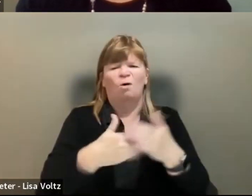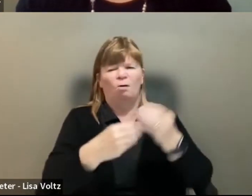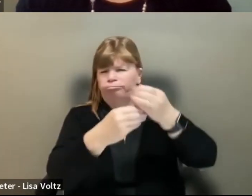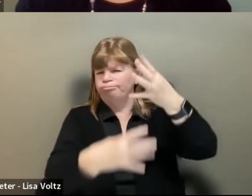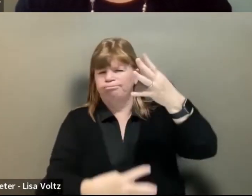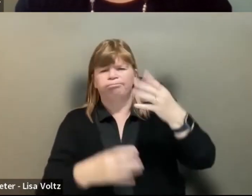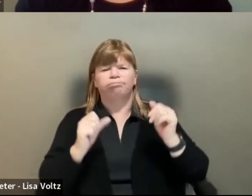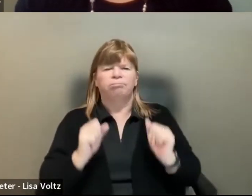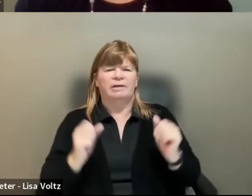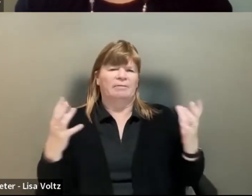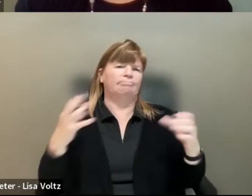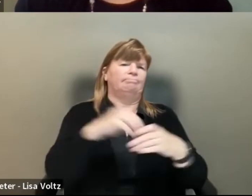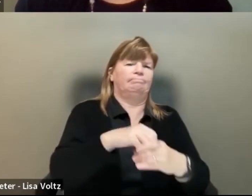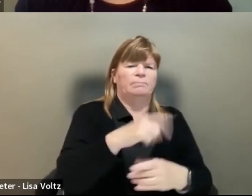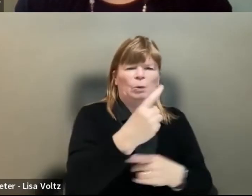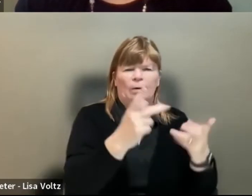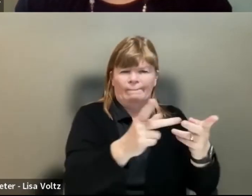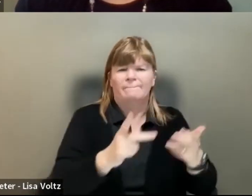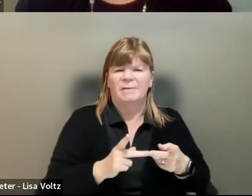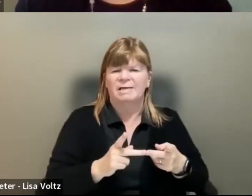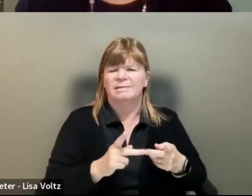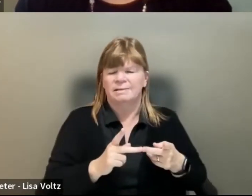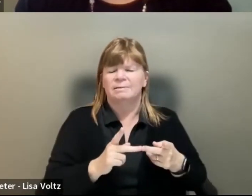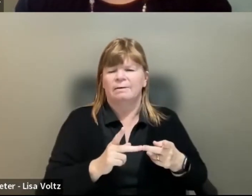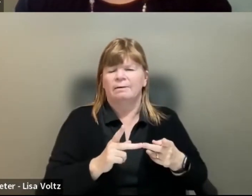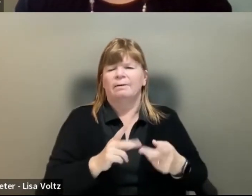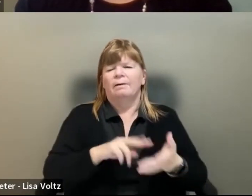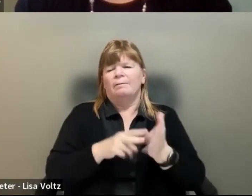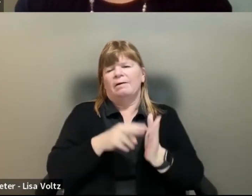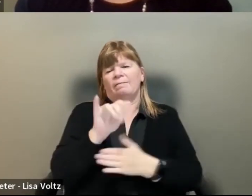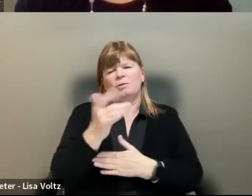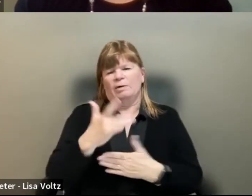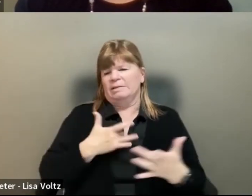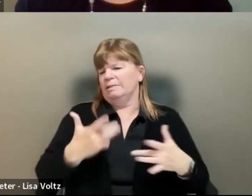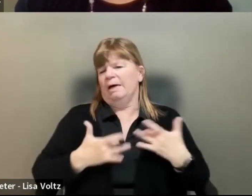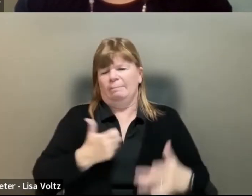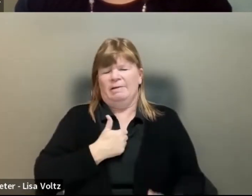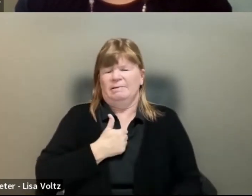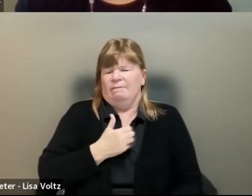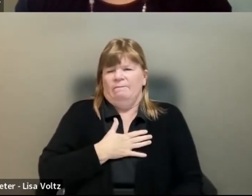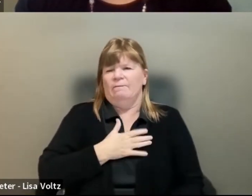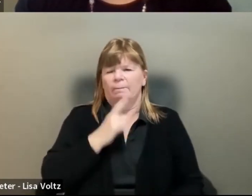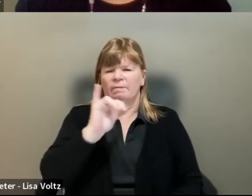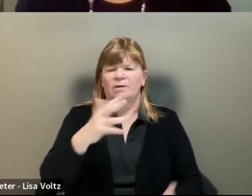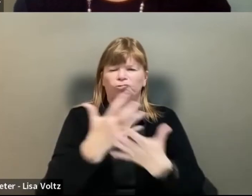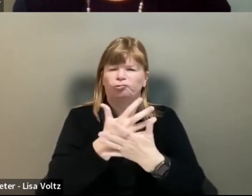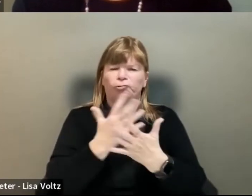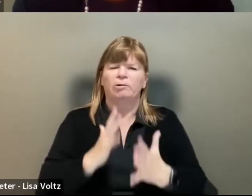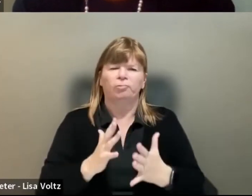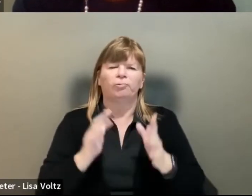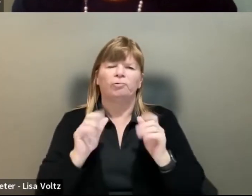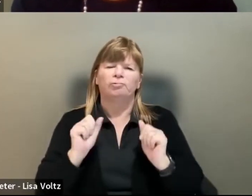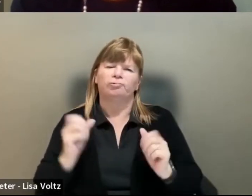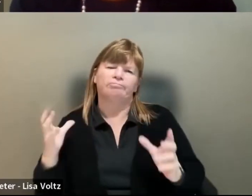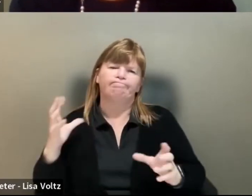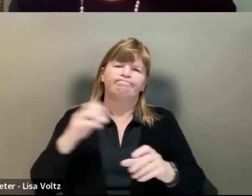kind of in one place. And so that's why it's so exciting to me about the screener and really trying to incorporate